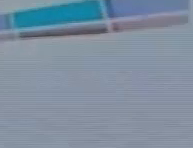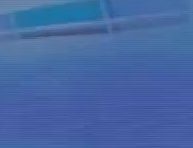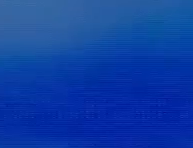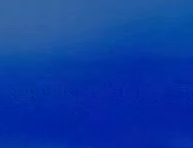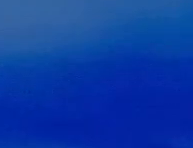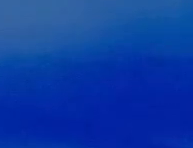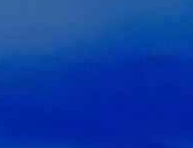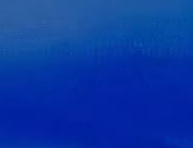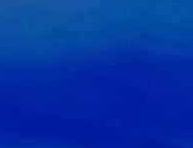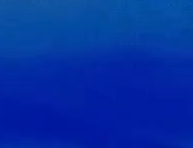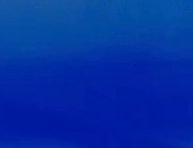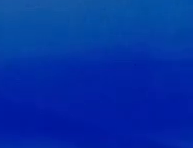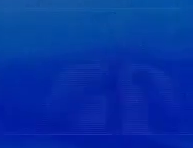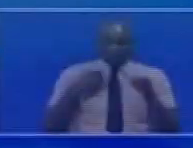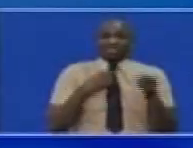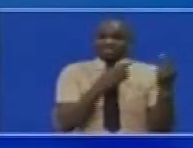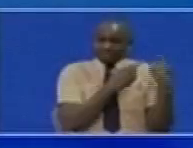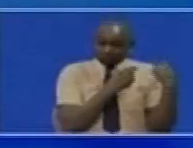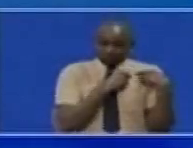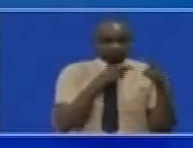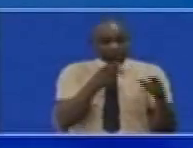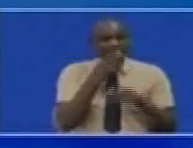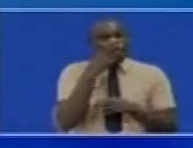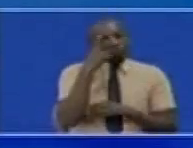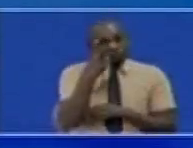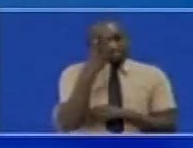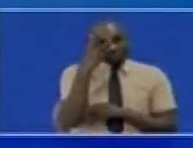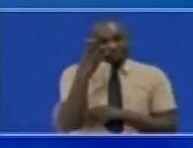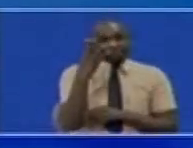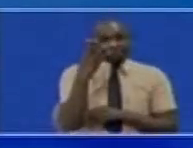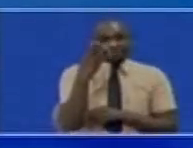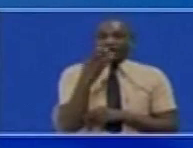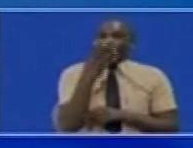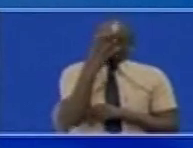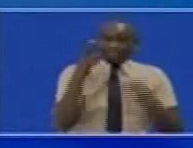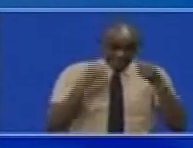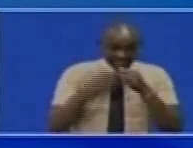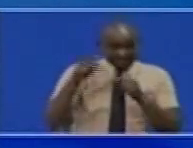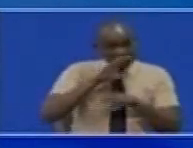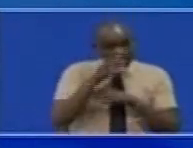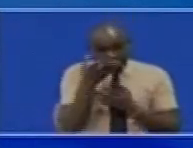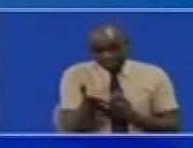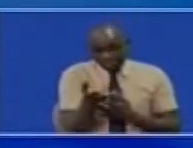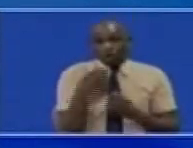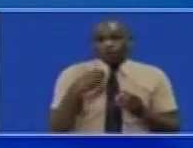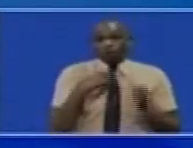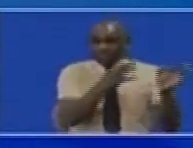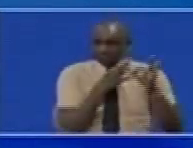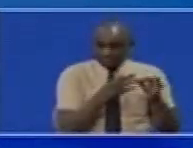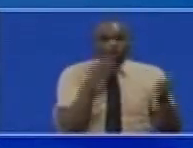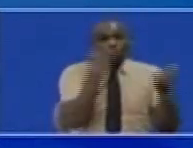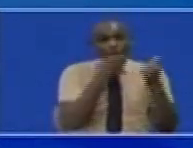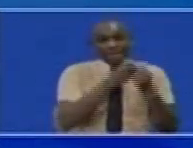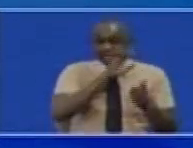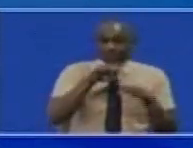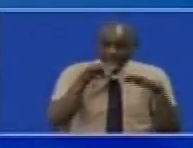Right now, continuing accountability series on county audit reports, Francis Ontomwa focuses on Kwale County.